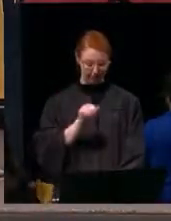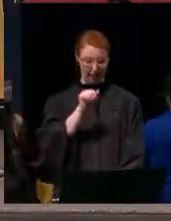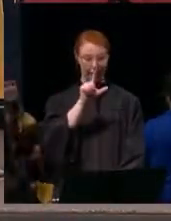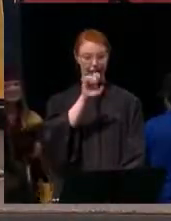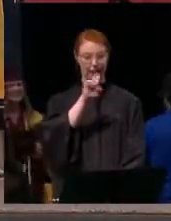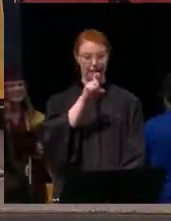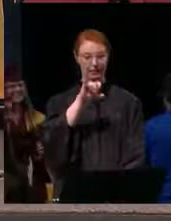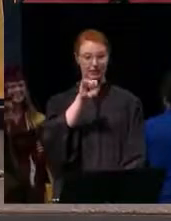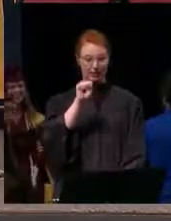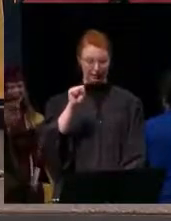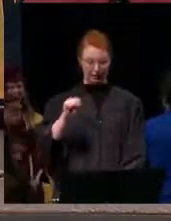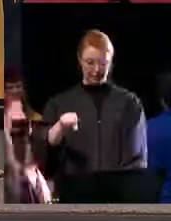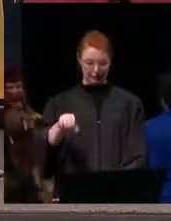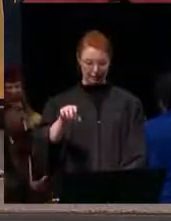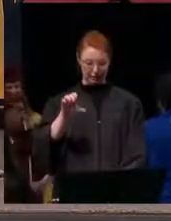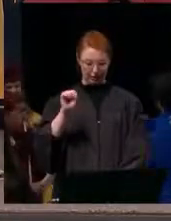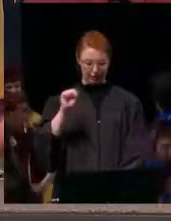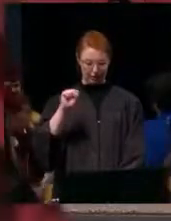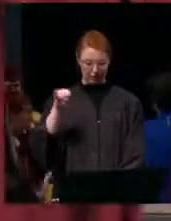Alexis Scherseth.